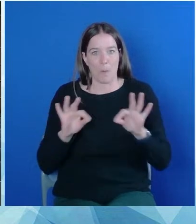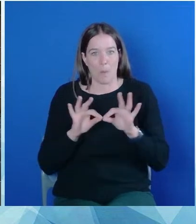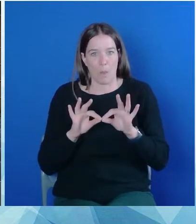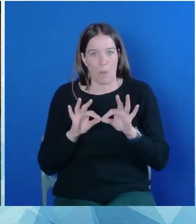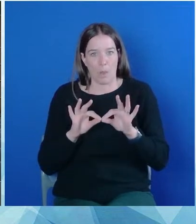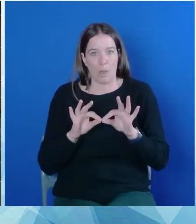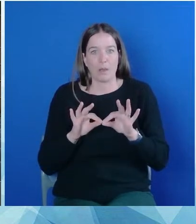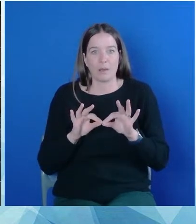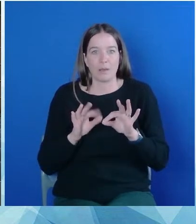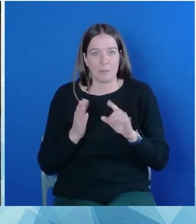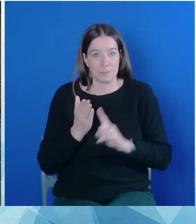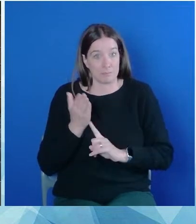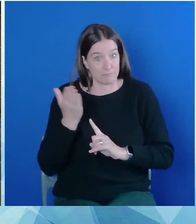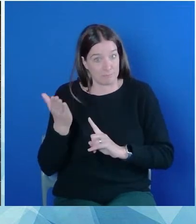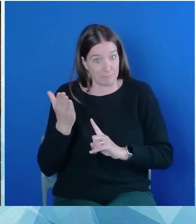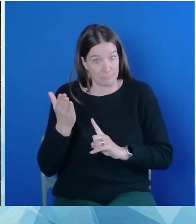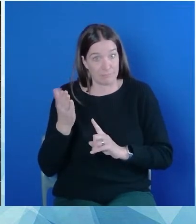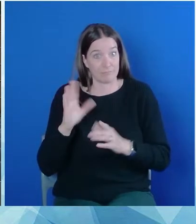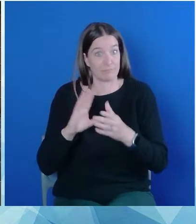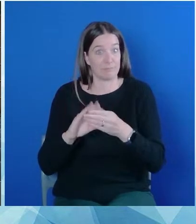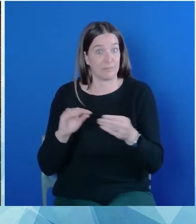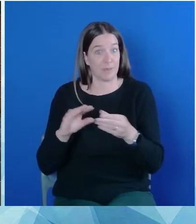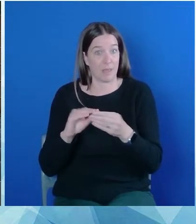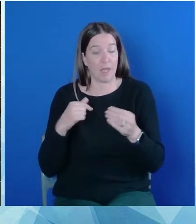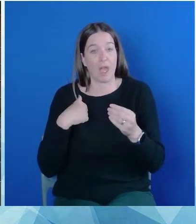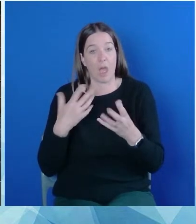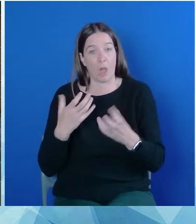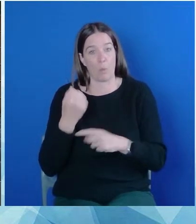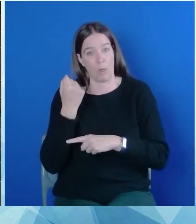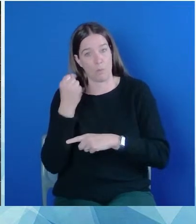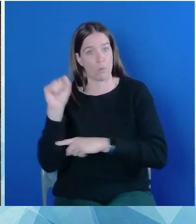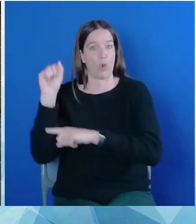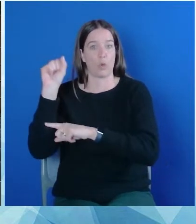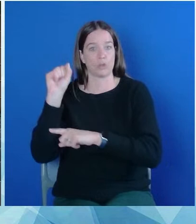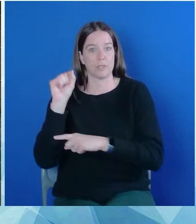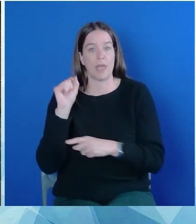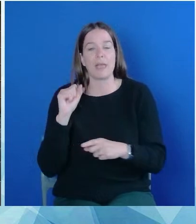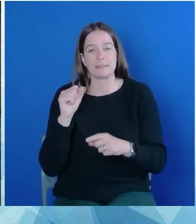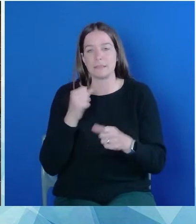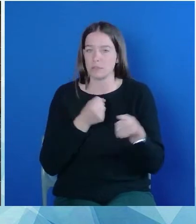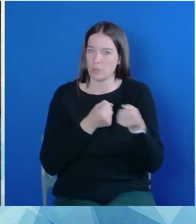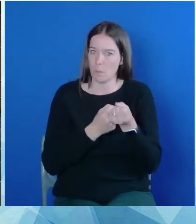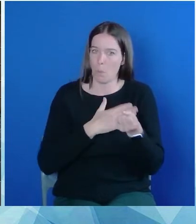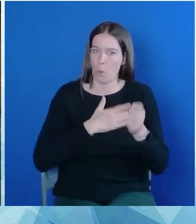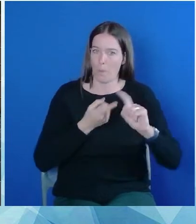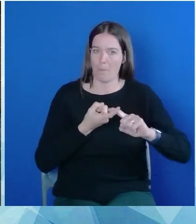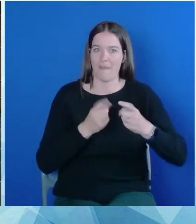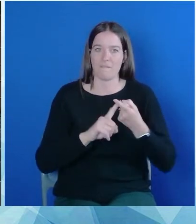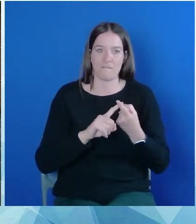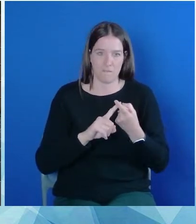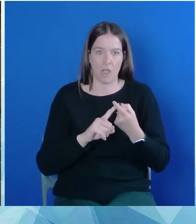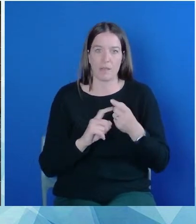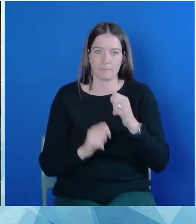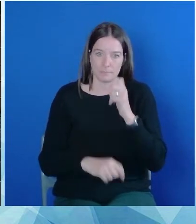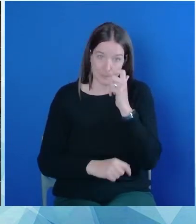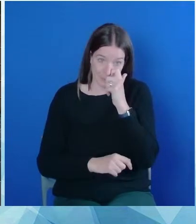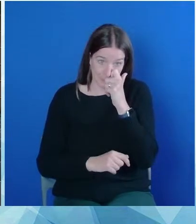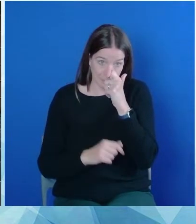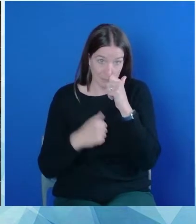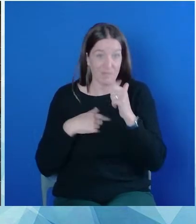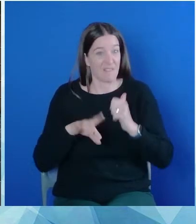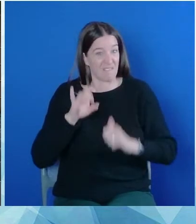Why I submitted my paper to speak is because I want to stand up against what has happened to my best